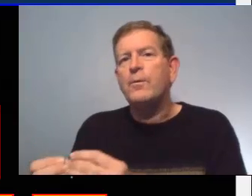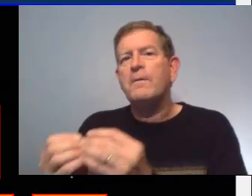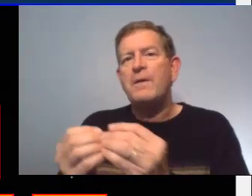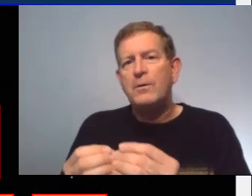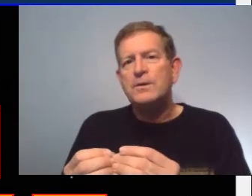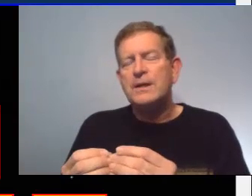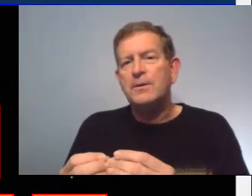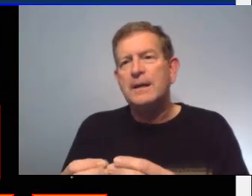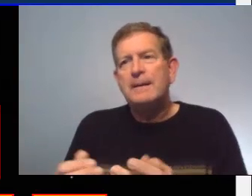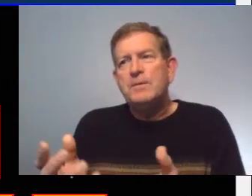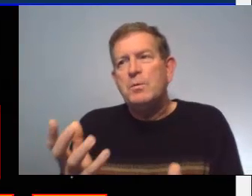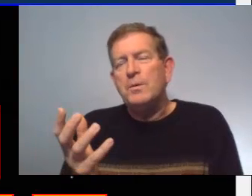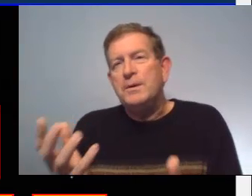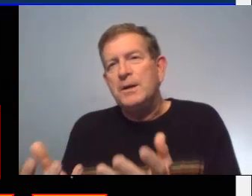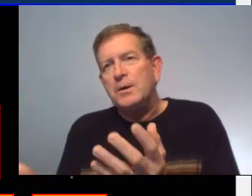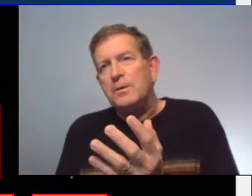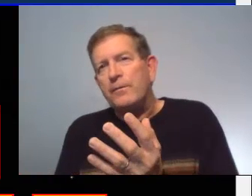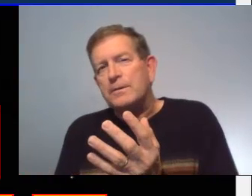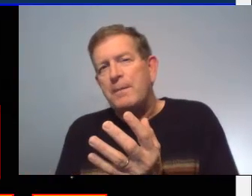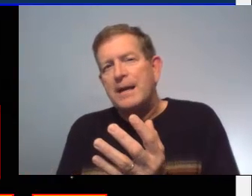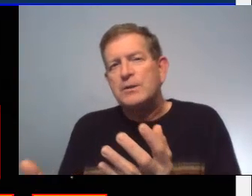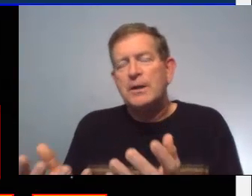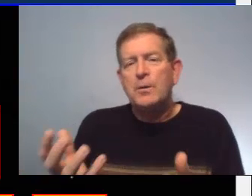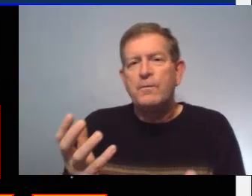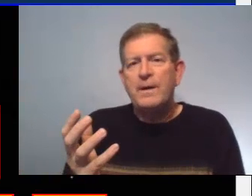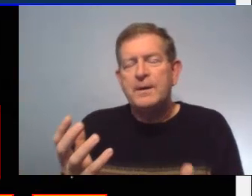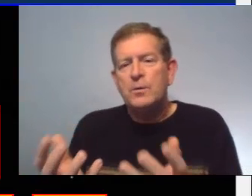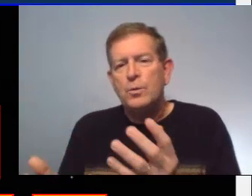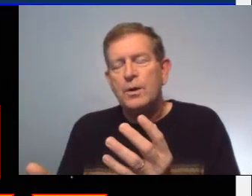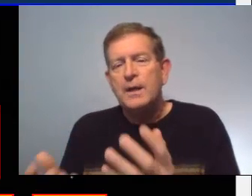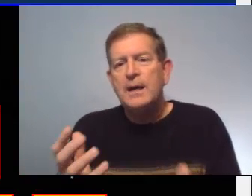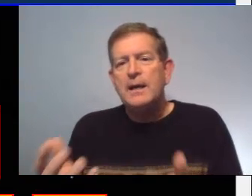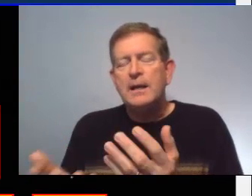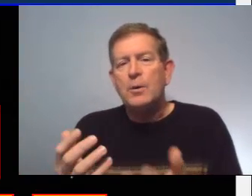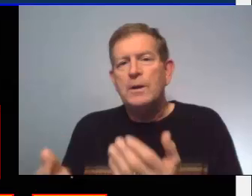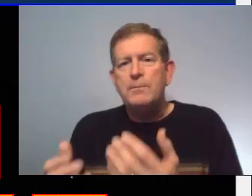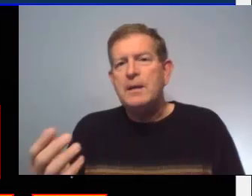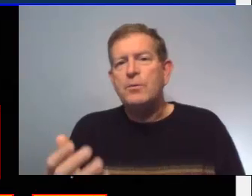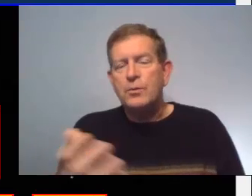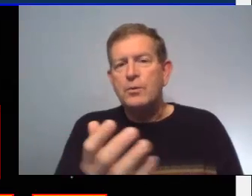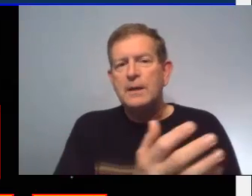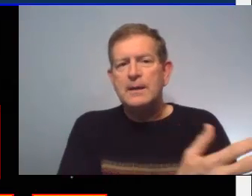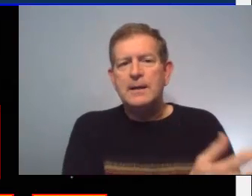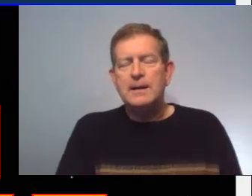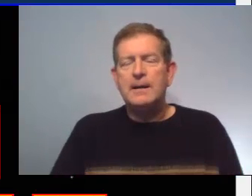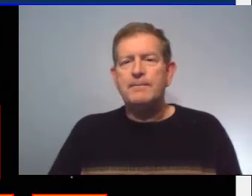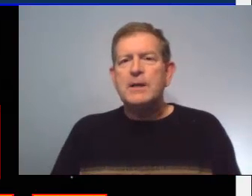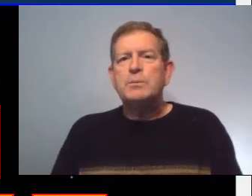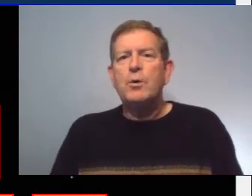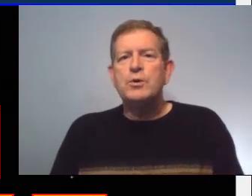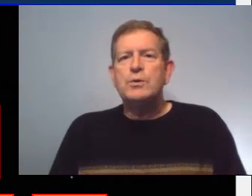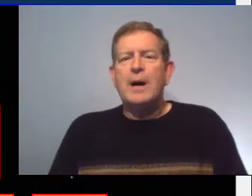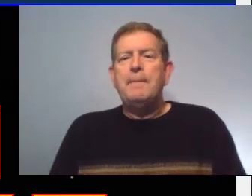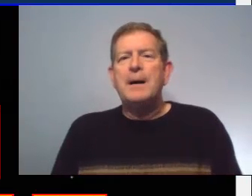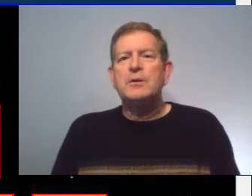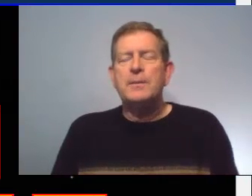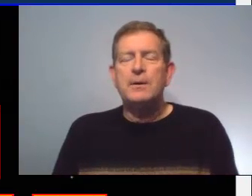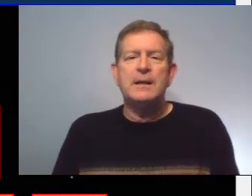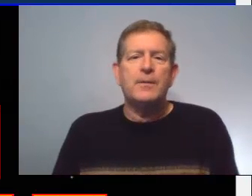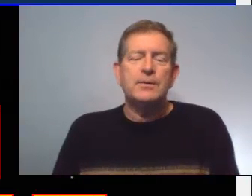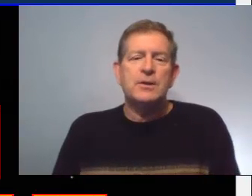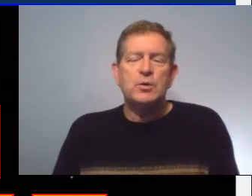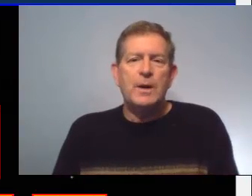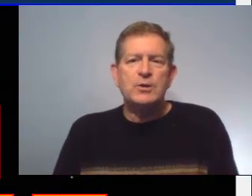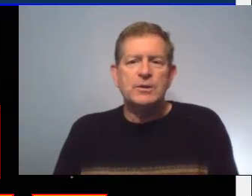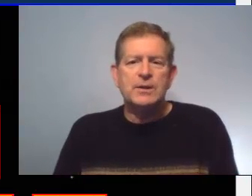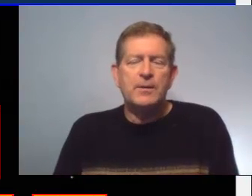the before a vowel sound. You won't know if it's a masculine or feminine word. It'll only be through exposure to appartement